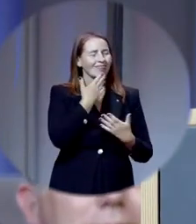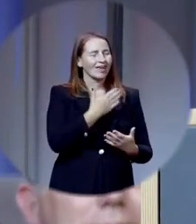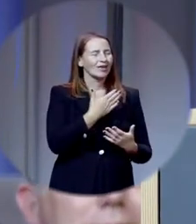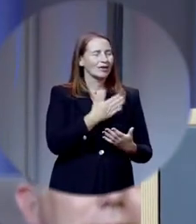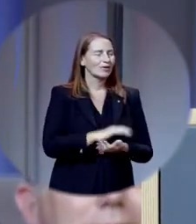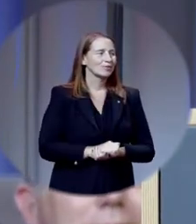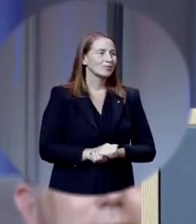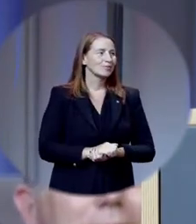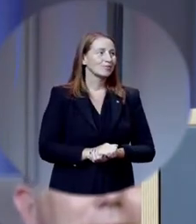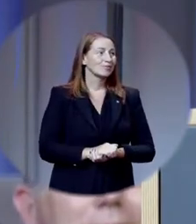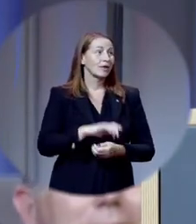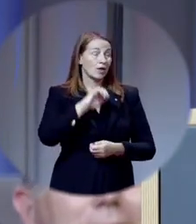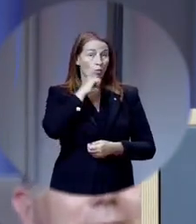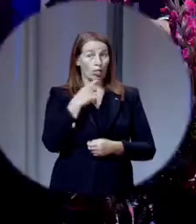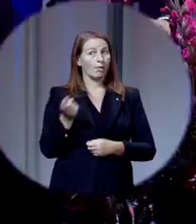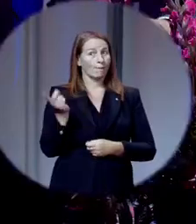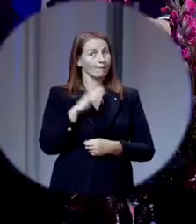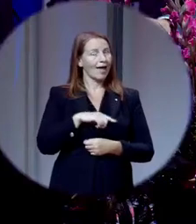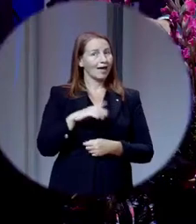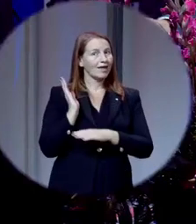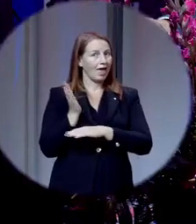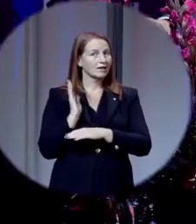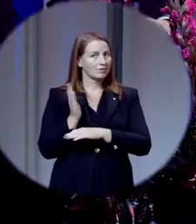We will have you back for some lectures, obviously.